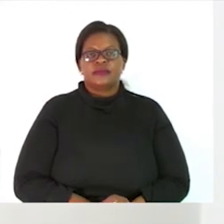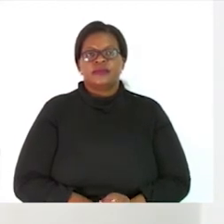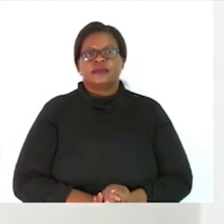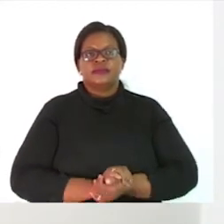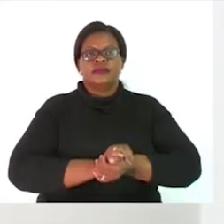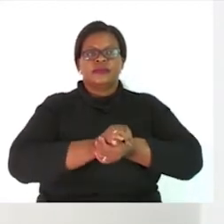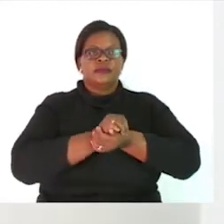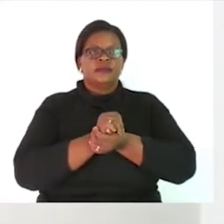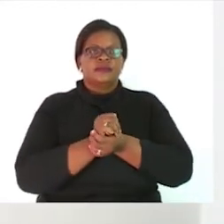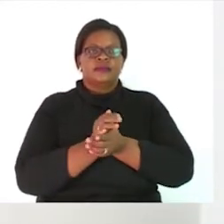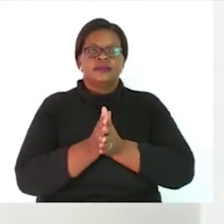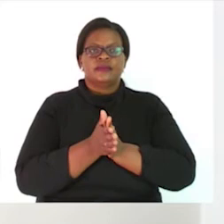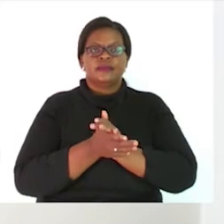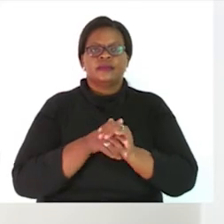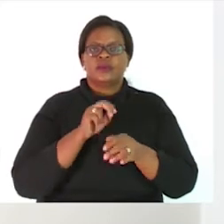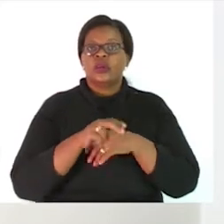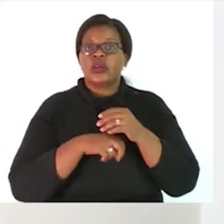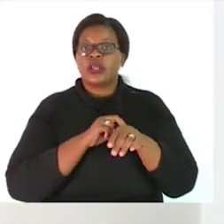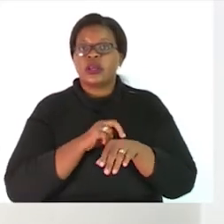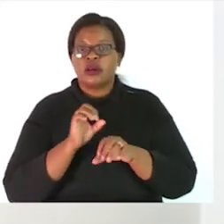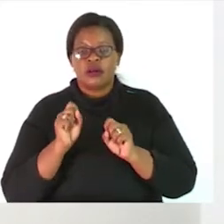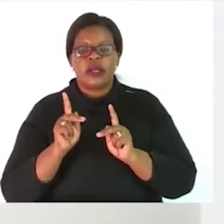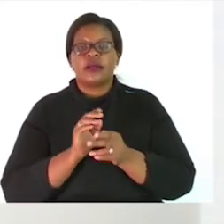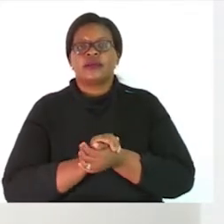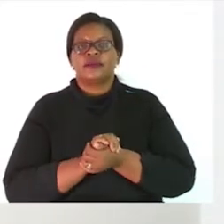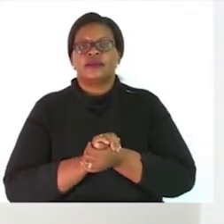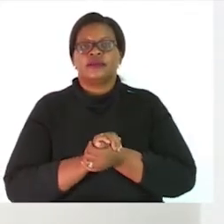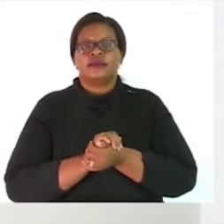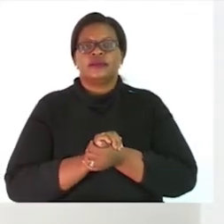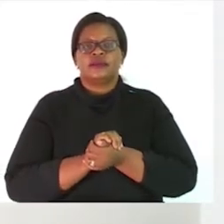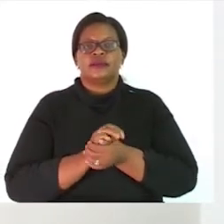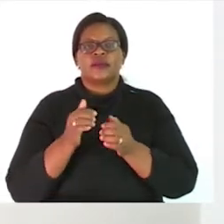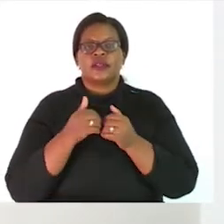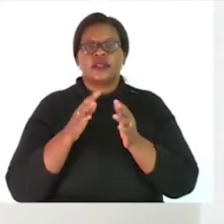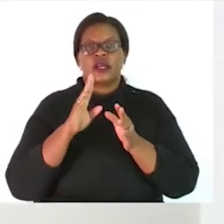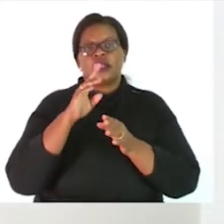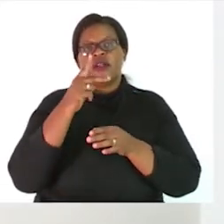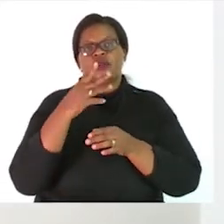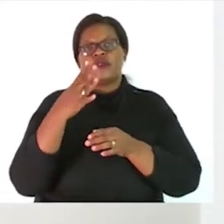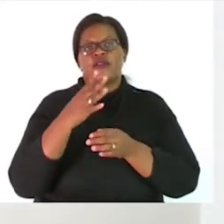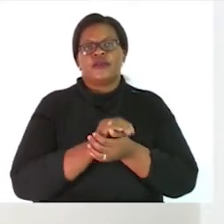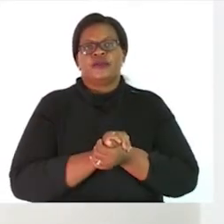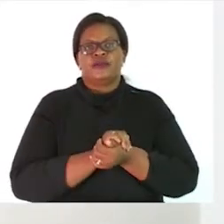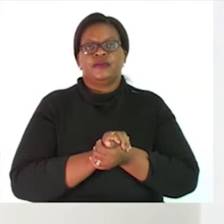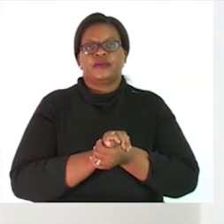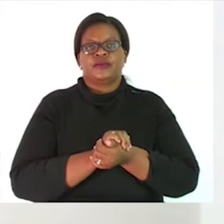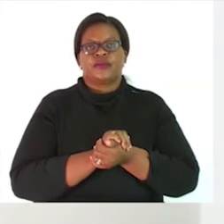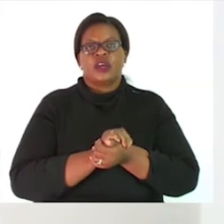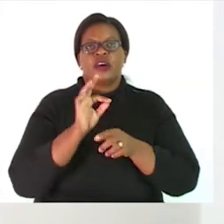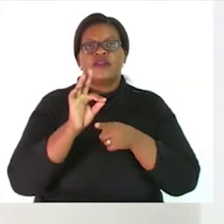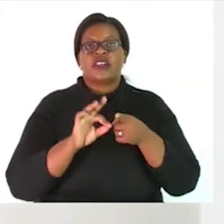36. Are you ready, my child? Right. Let's start with 24. What are the factors